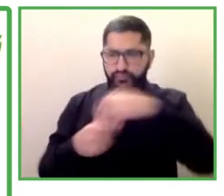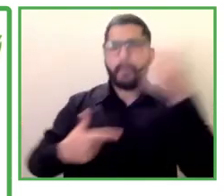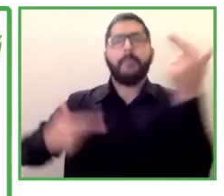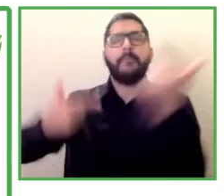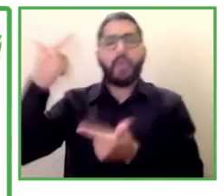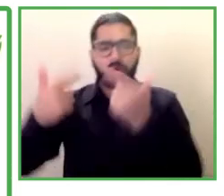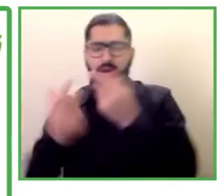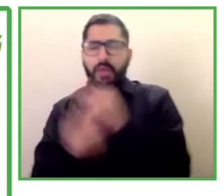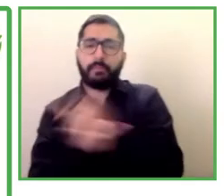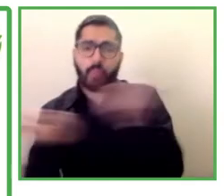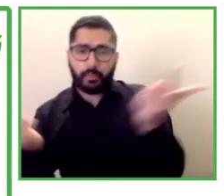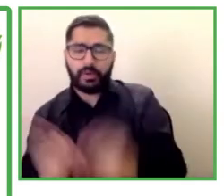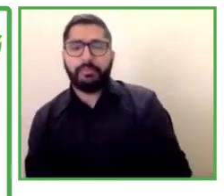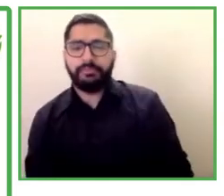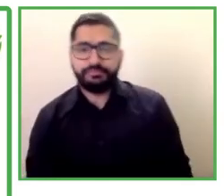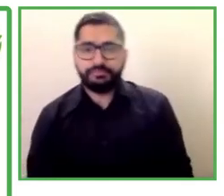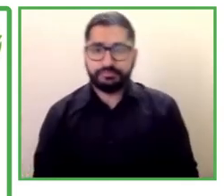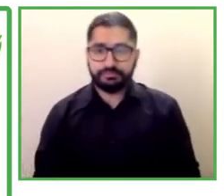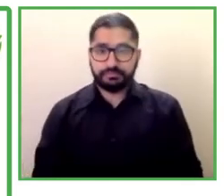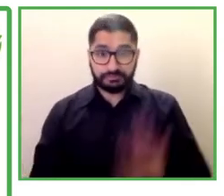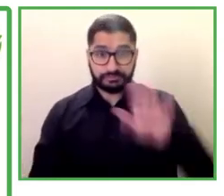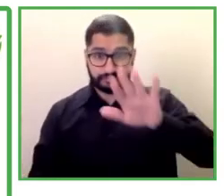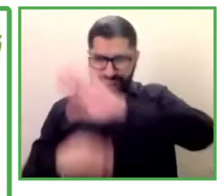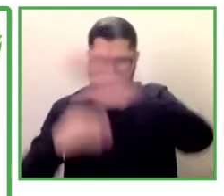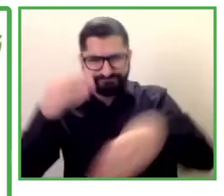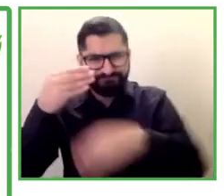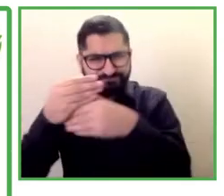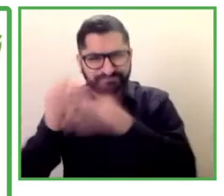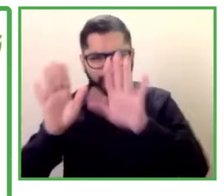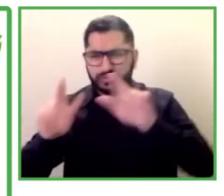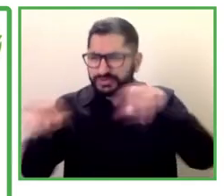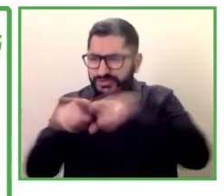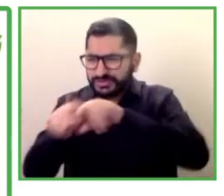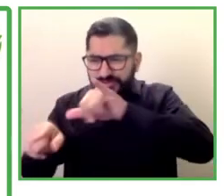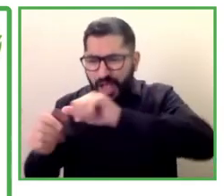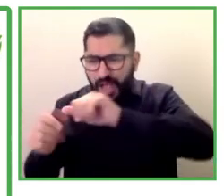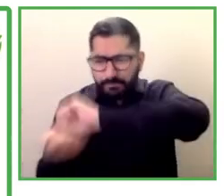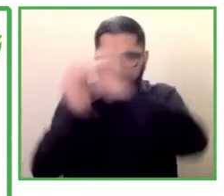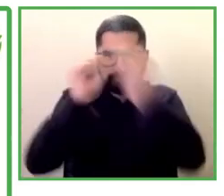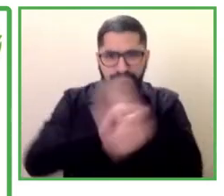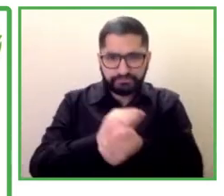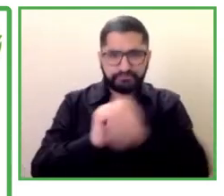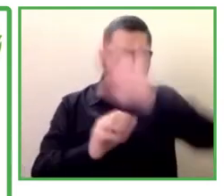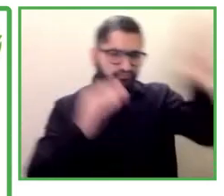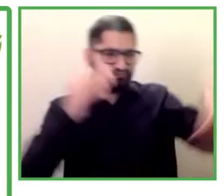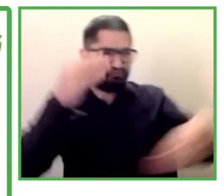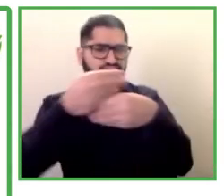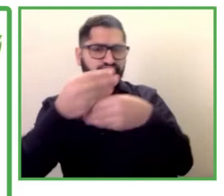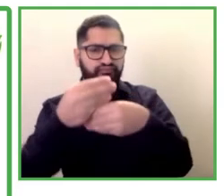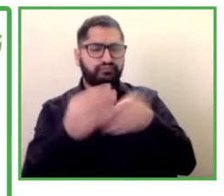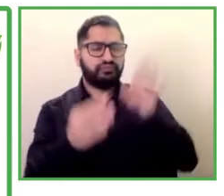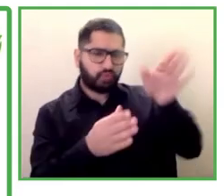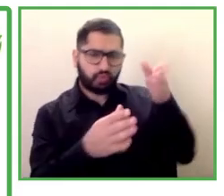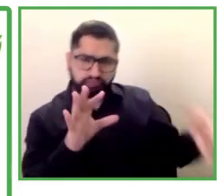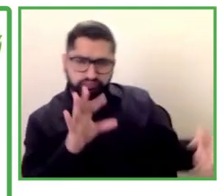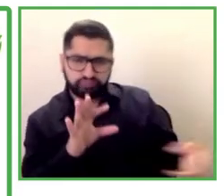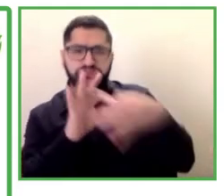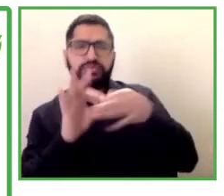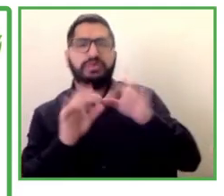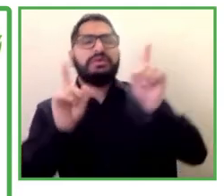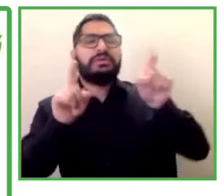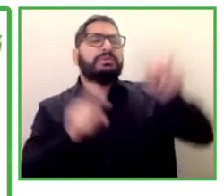local government-driven interests and stakeholder needs, our novel approach has led to widespread policy